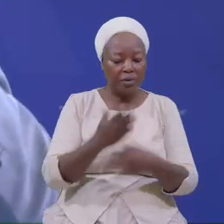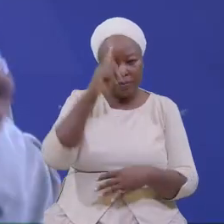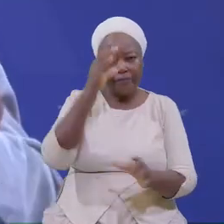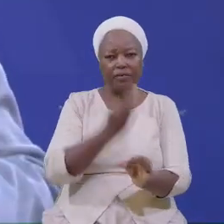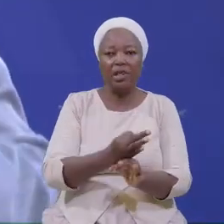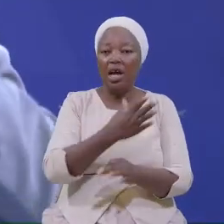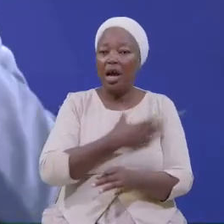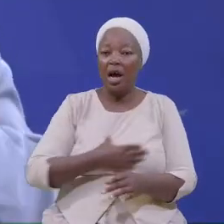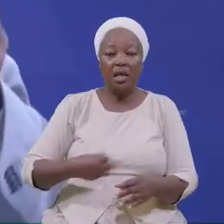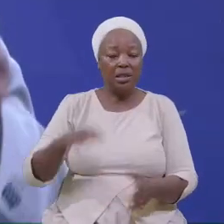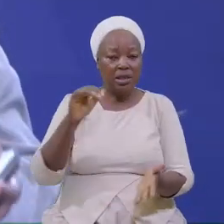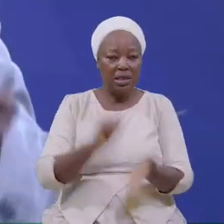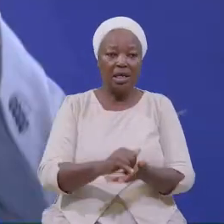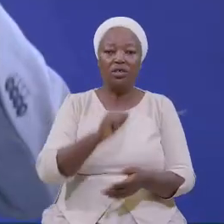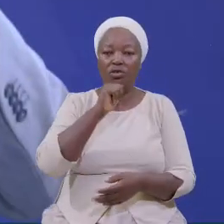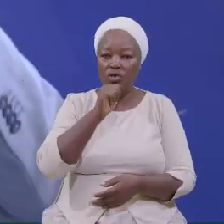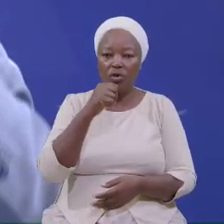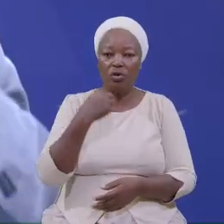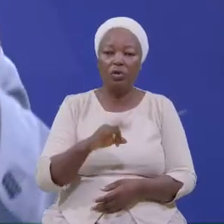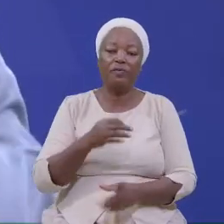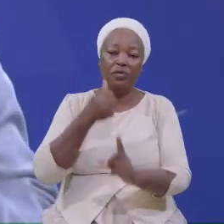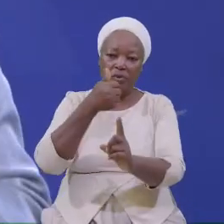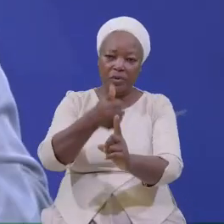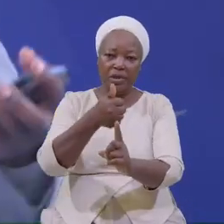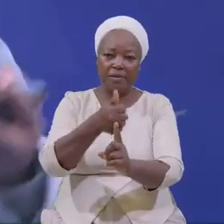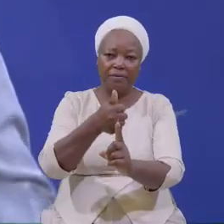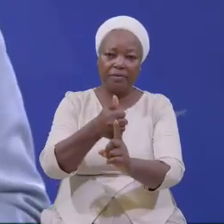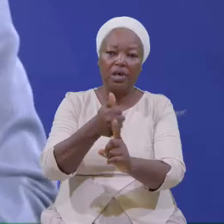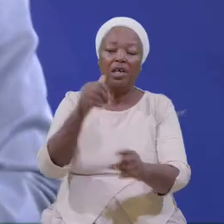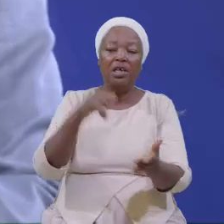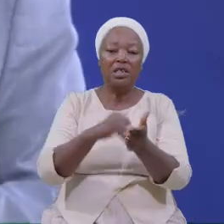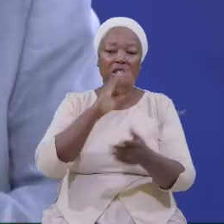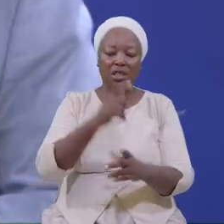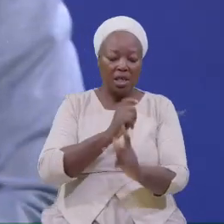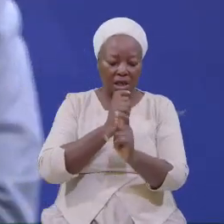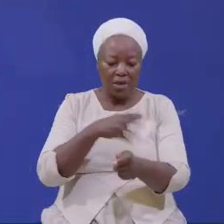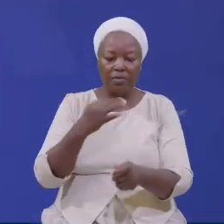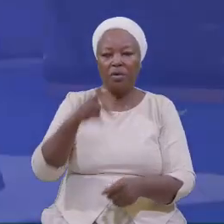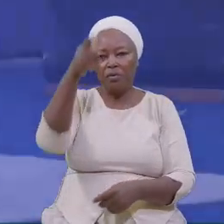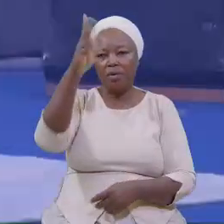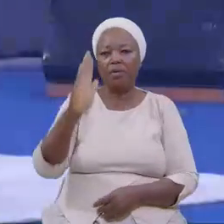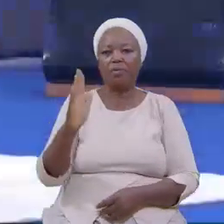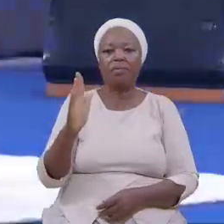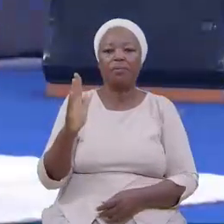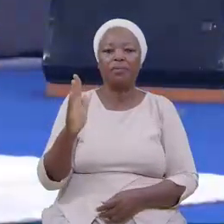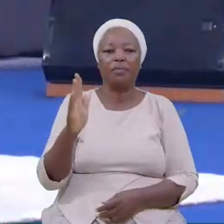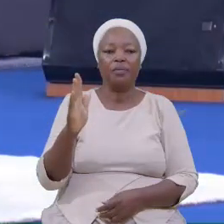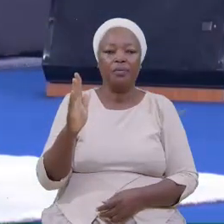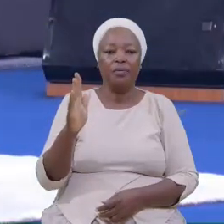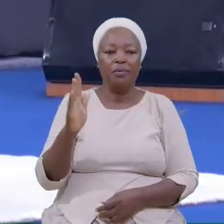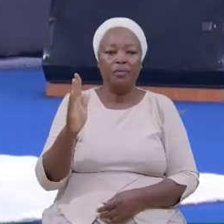and that not of yourselves, it is the gift of God.